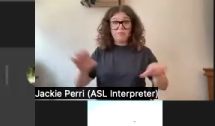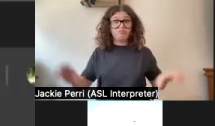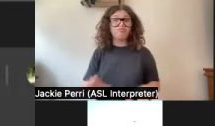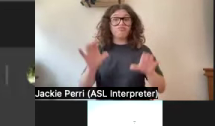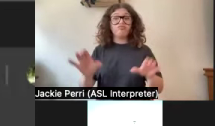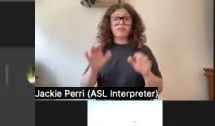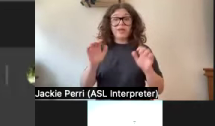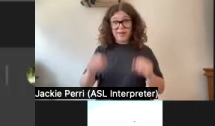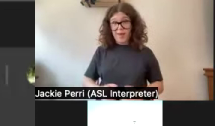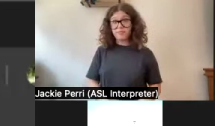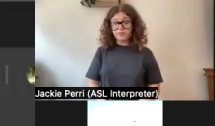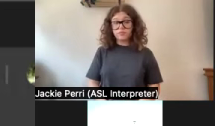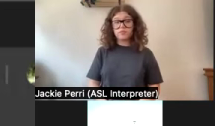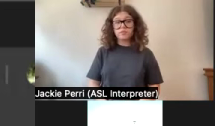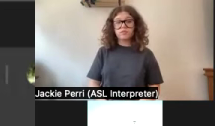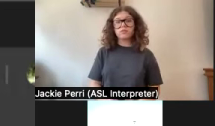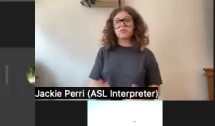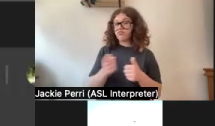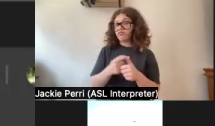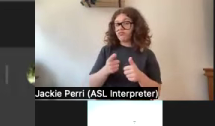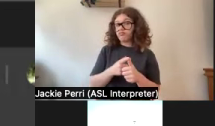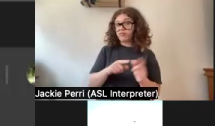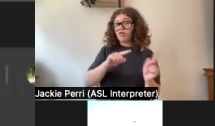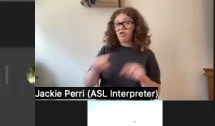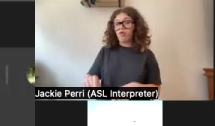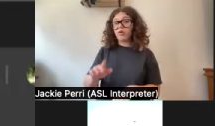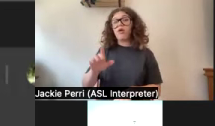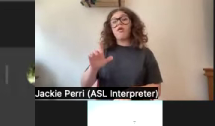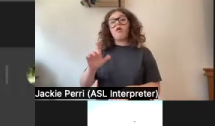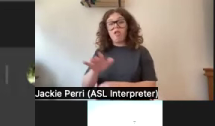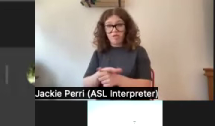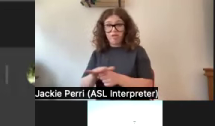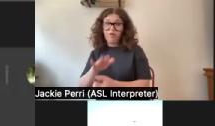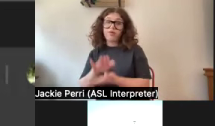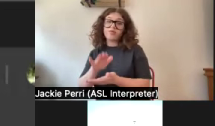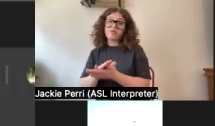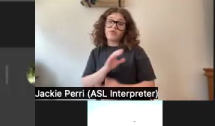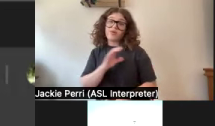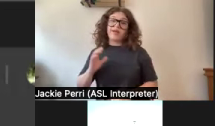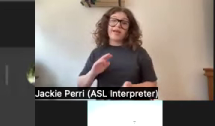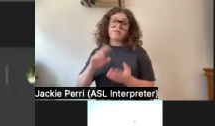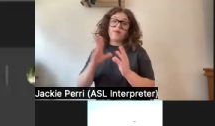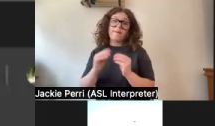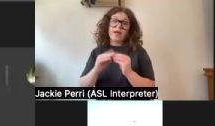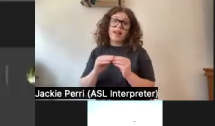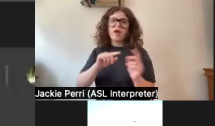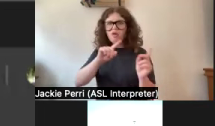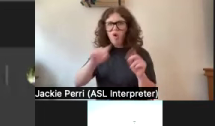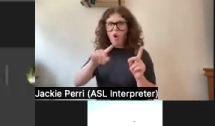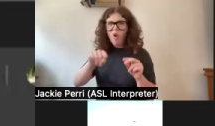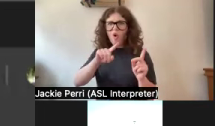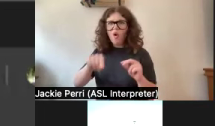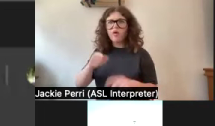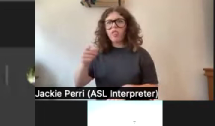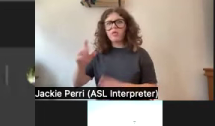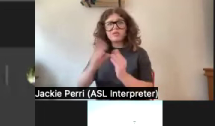that action can be taken. One would be attending your local school council meeting. So attend those meetings. I know a lot of parents